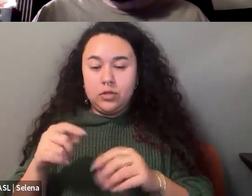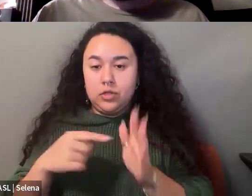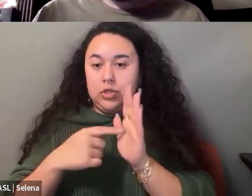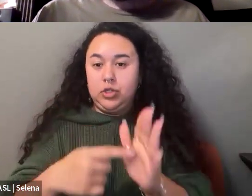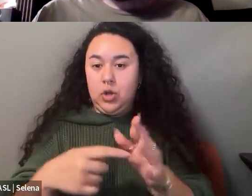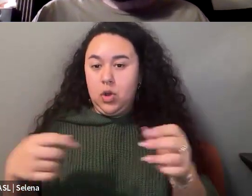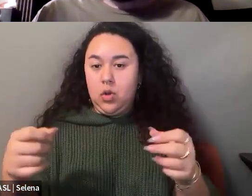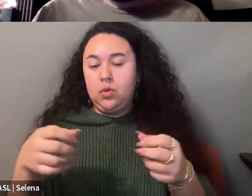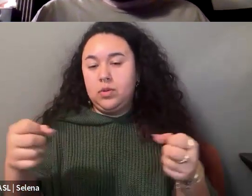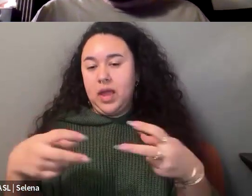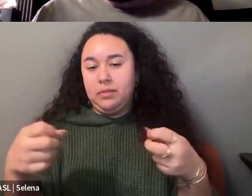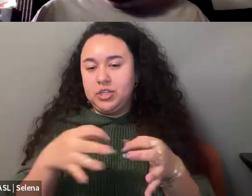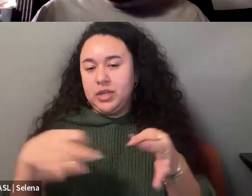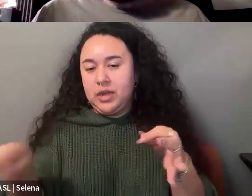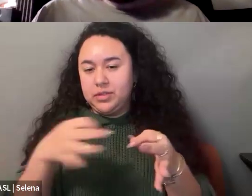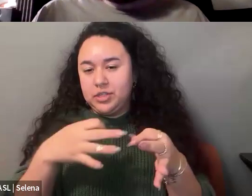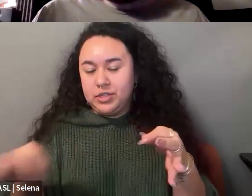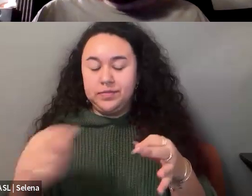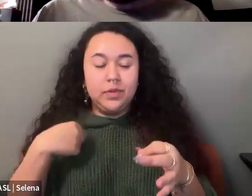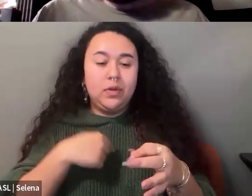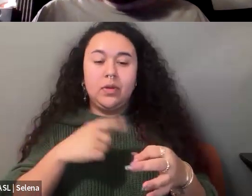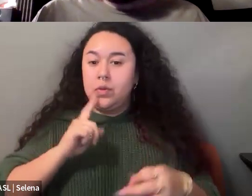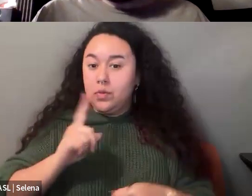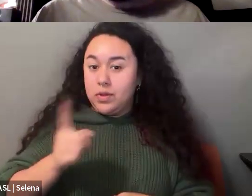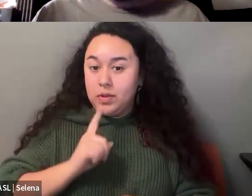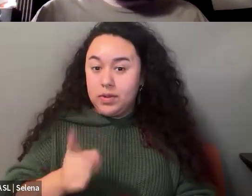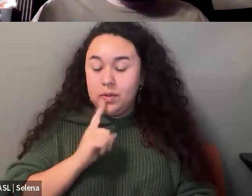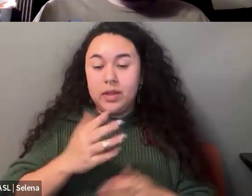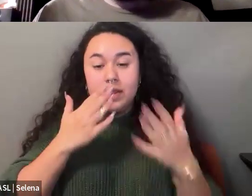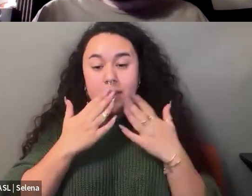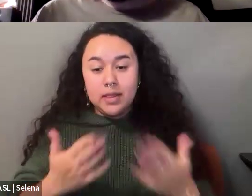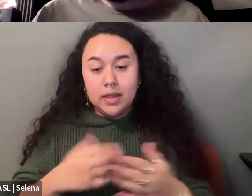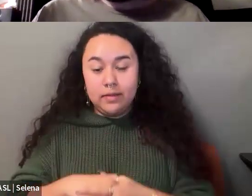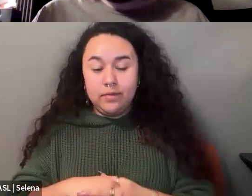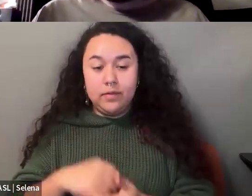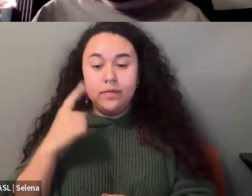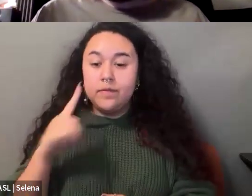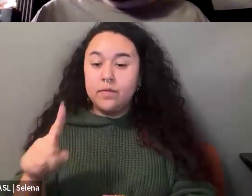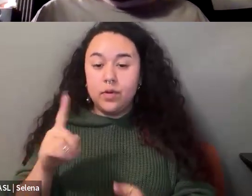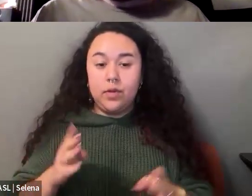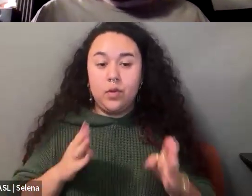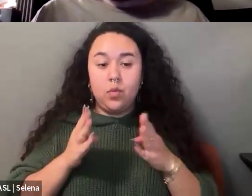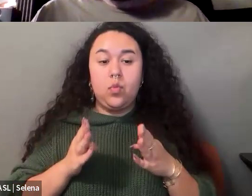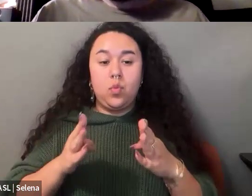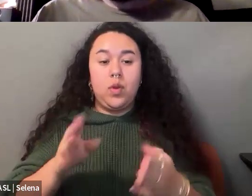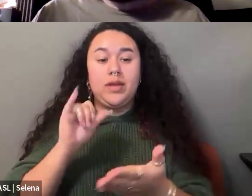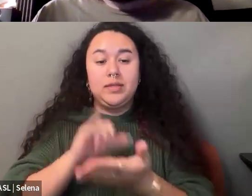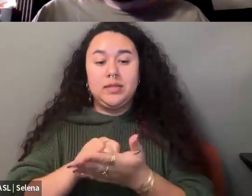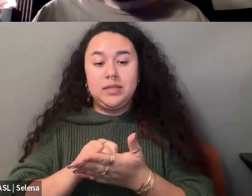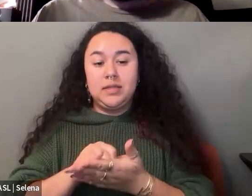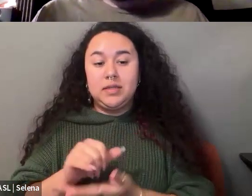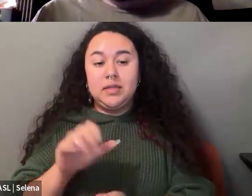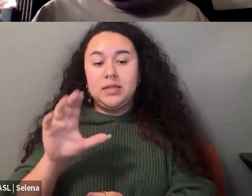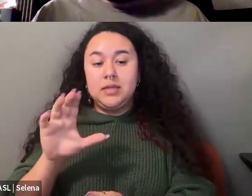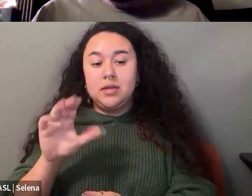captions. We are really grateful for the ways that the